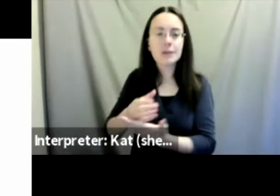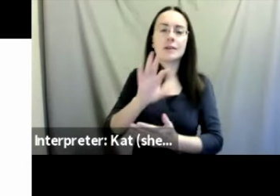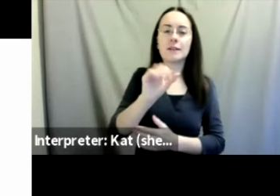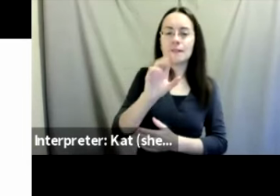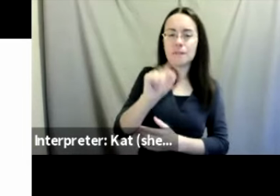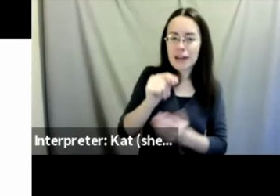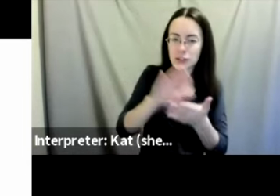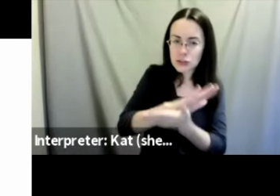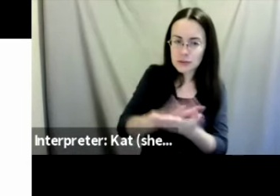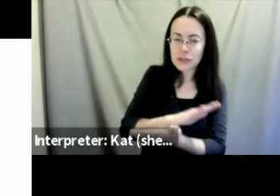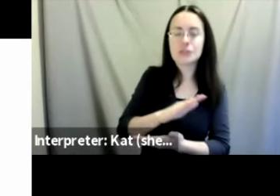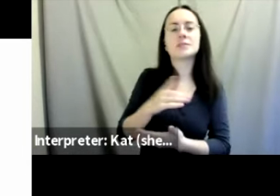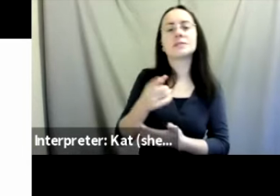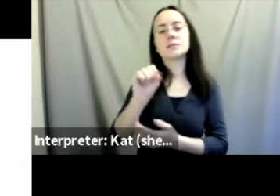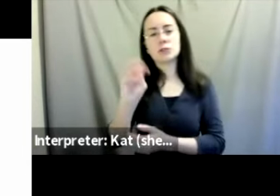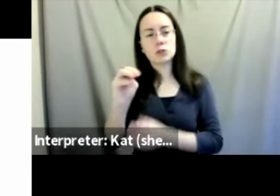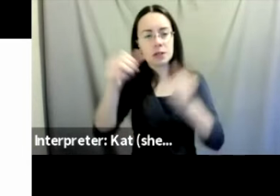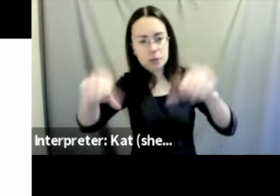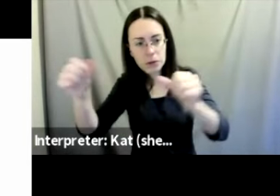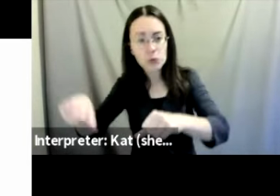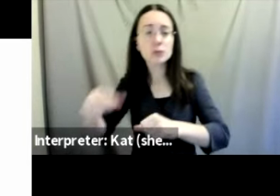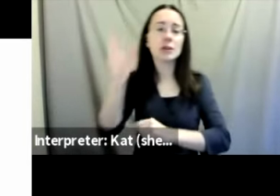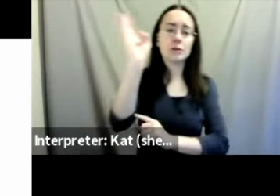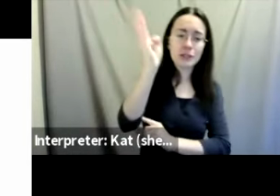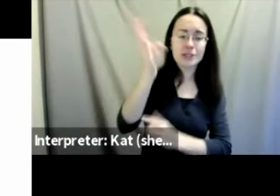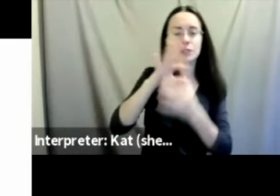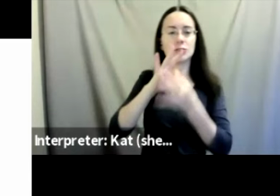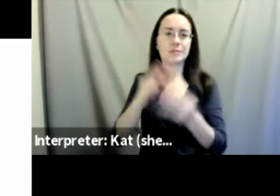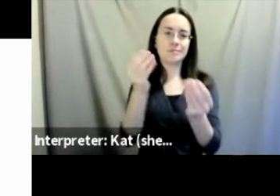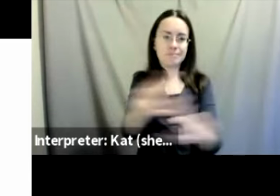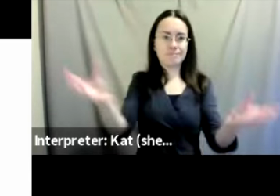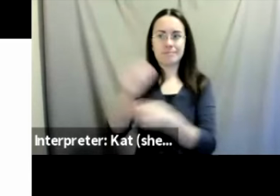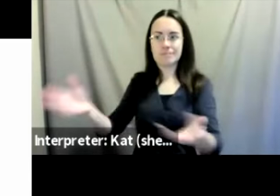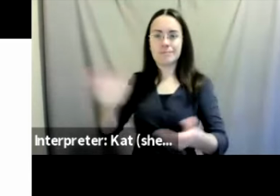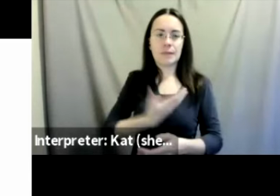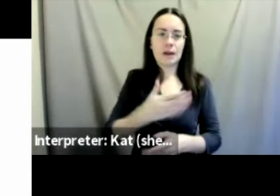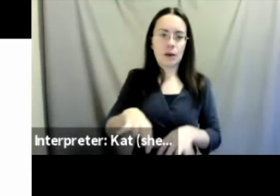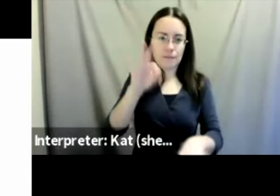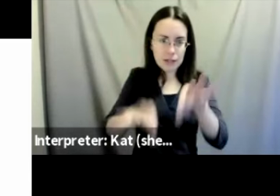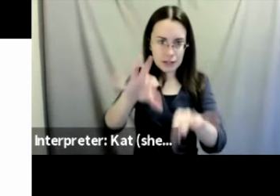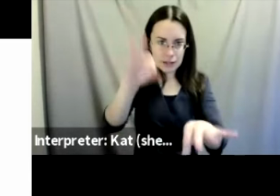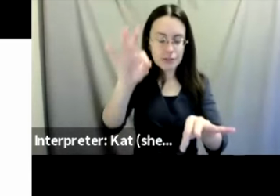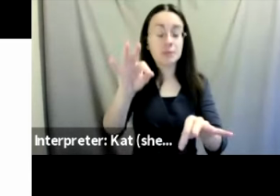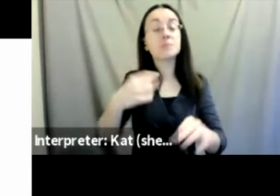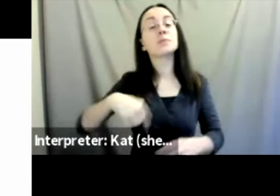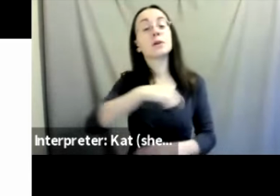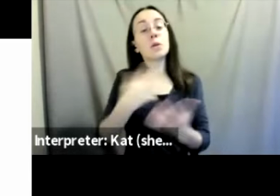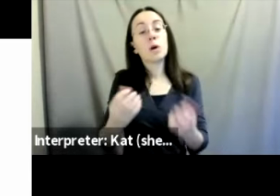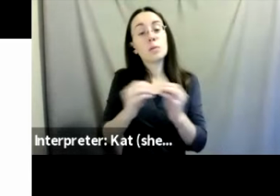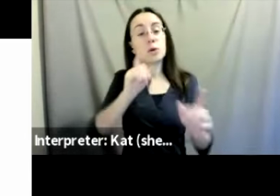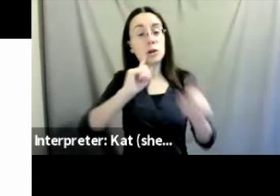have conversations with schools, community members, and youth serving organizations about how they can be more responsive to youth's wants and